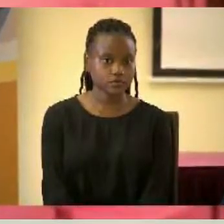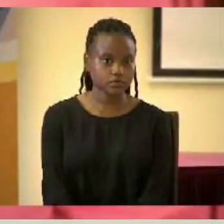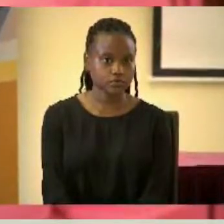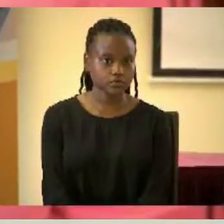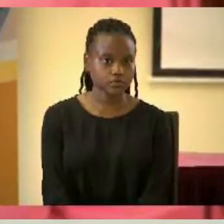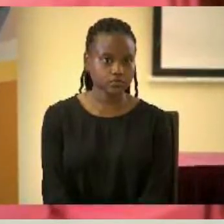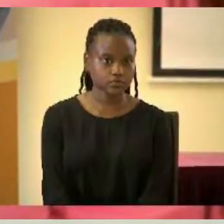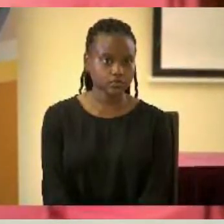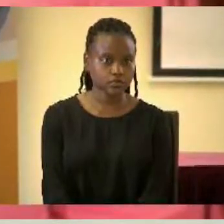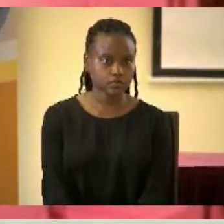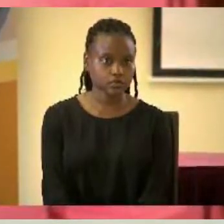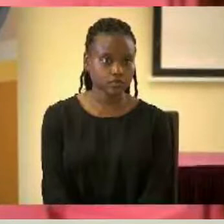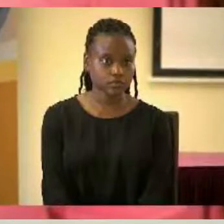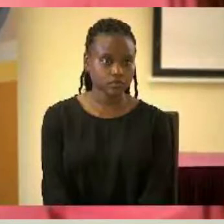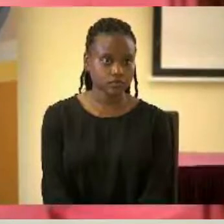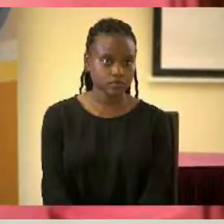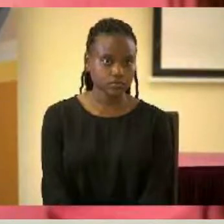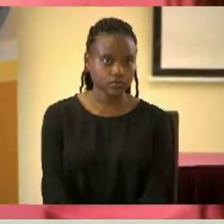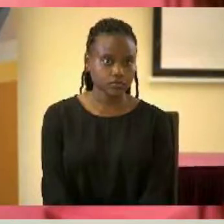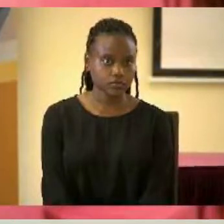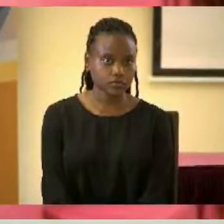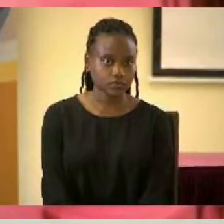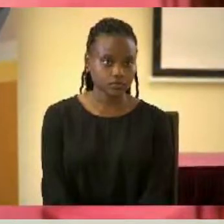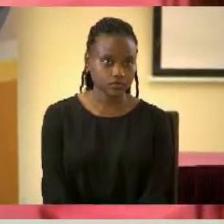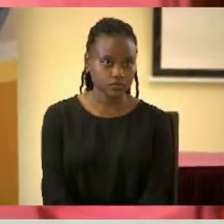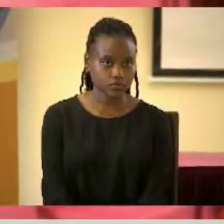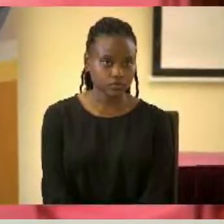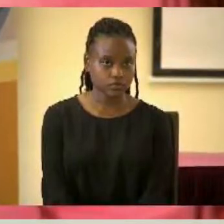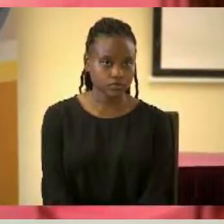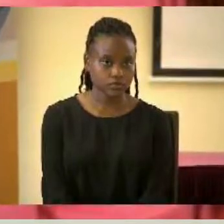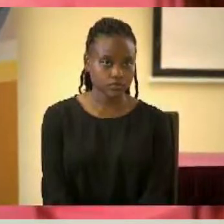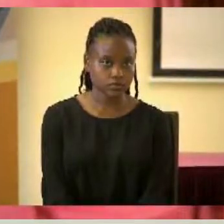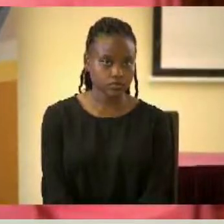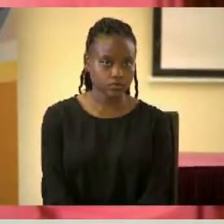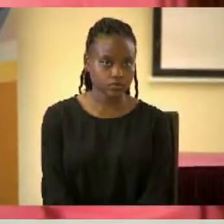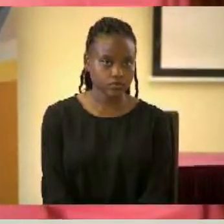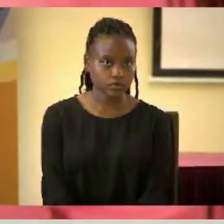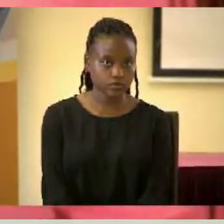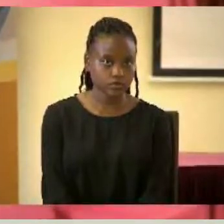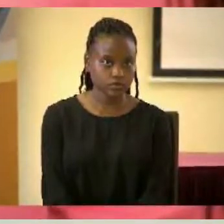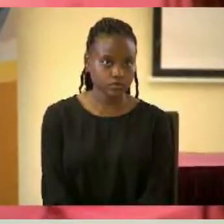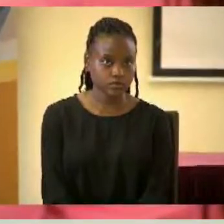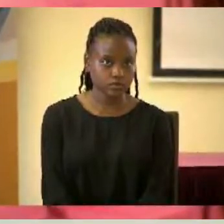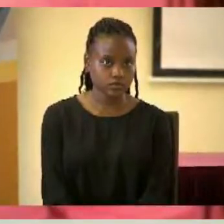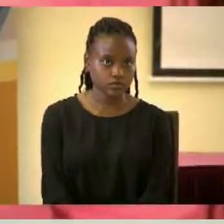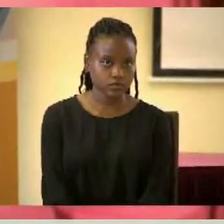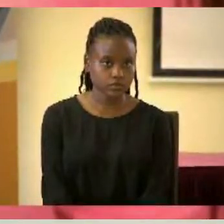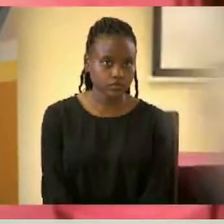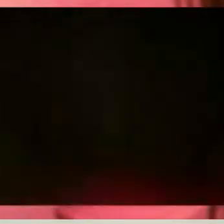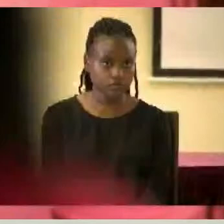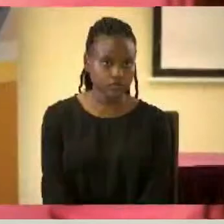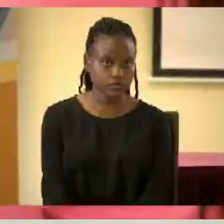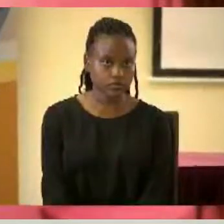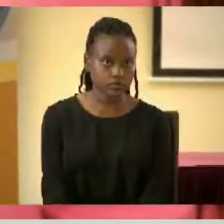legal terms to come and facilitate that communication is a challenge. So we've not been very happy, and we want to see how can CSOs